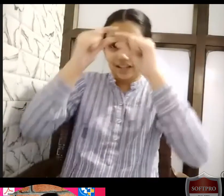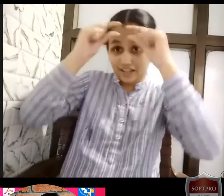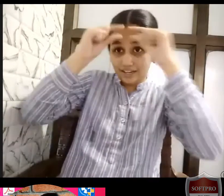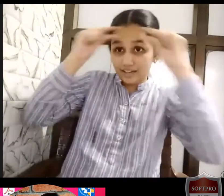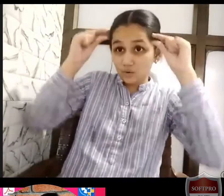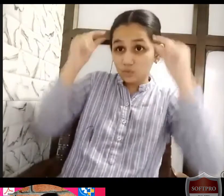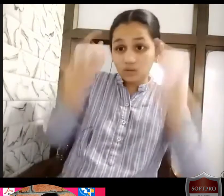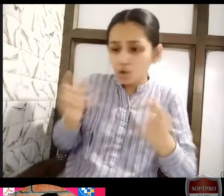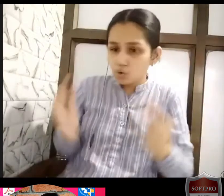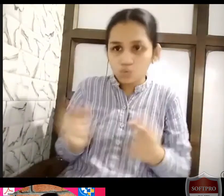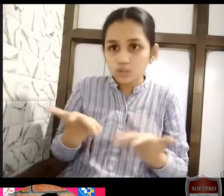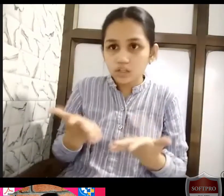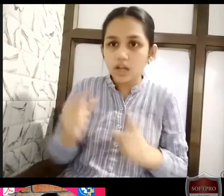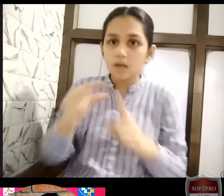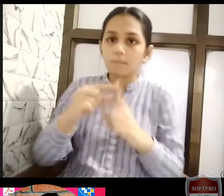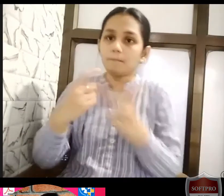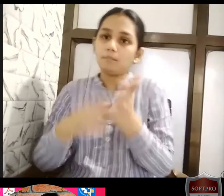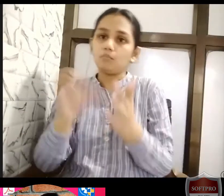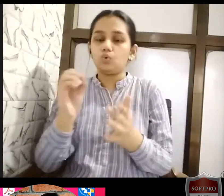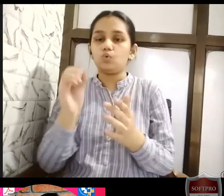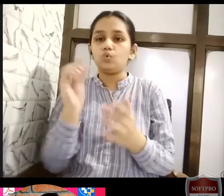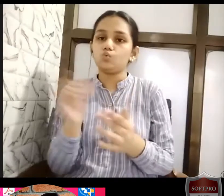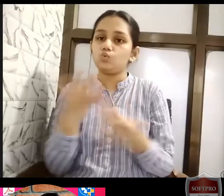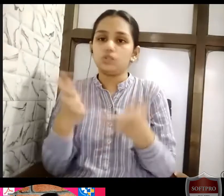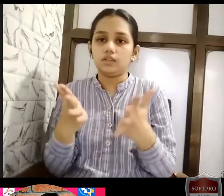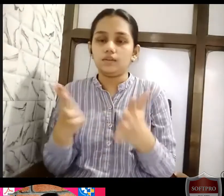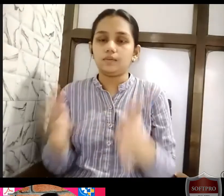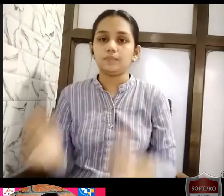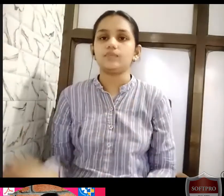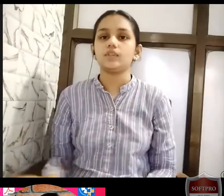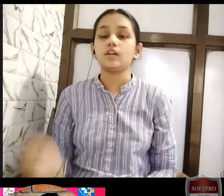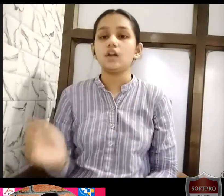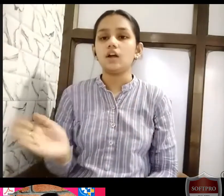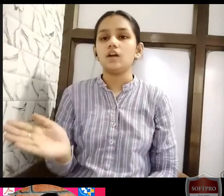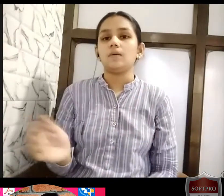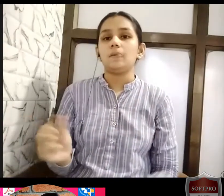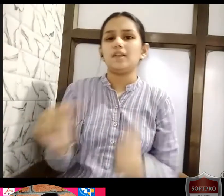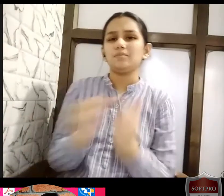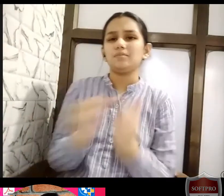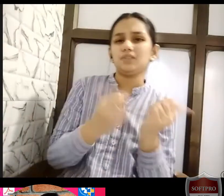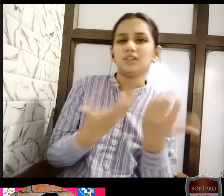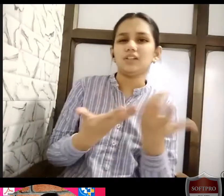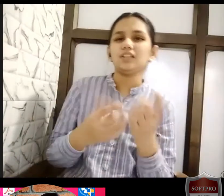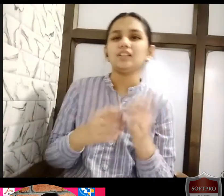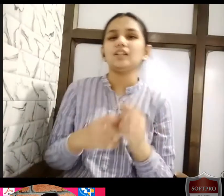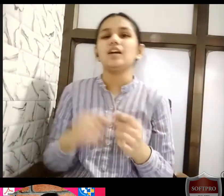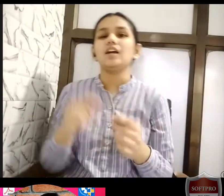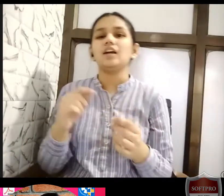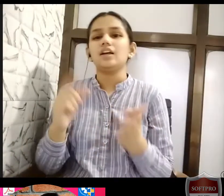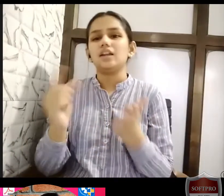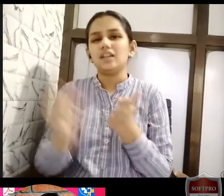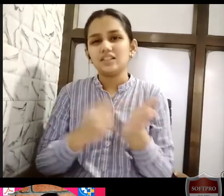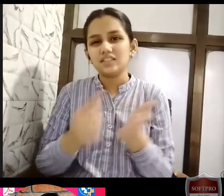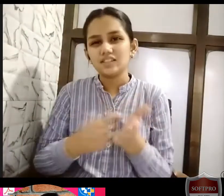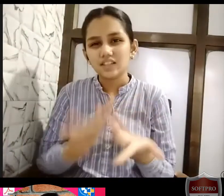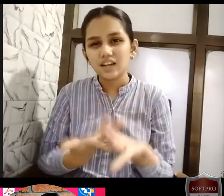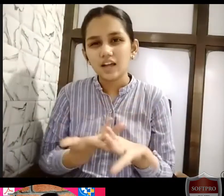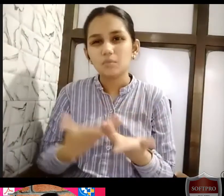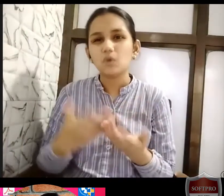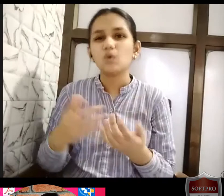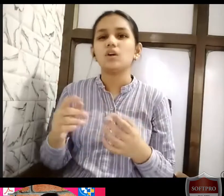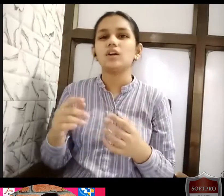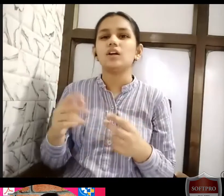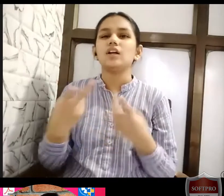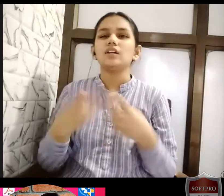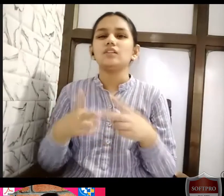So whatever we are designing, let's say we are going to social media, we are designing an Instagram post. You take your mouse pointer here, you will know that this